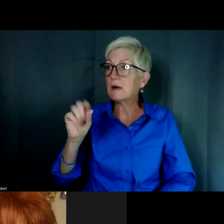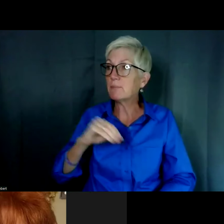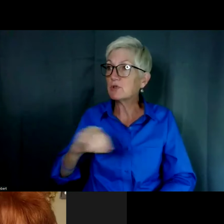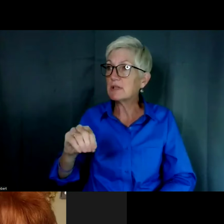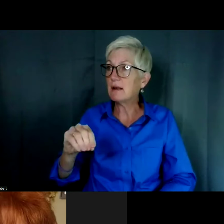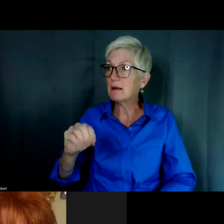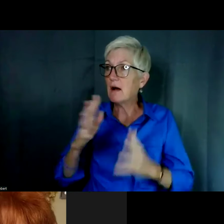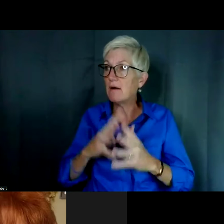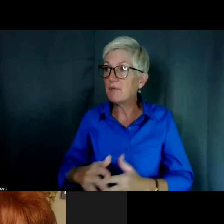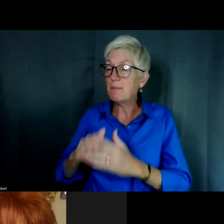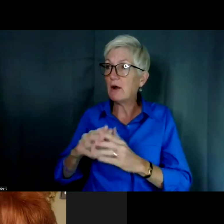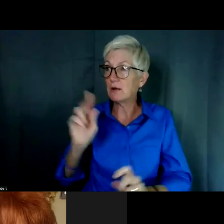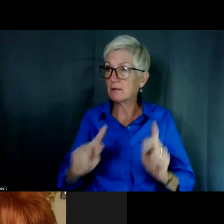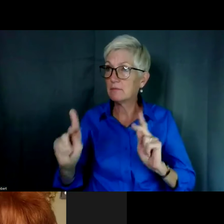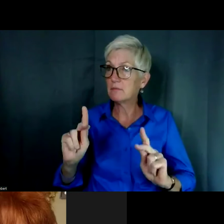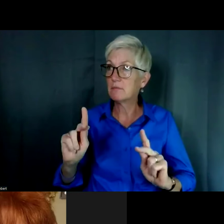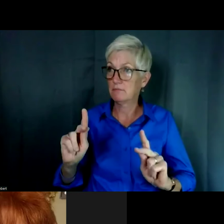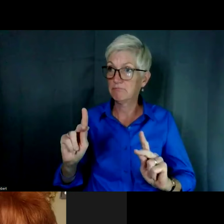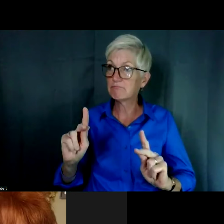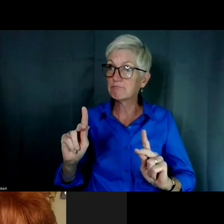the American population that